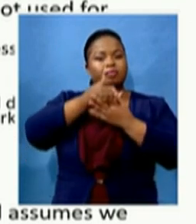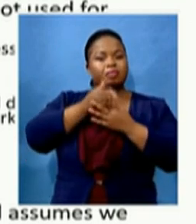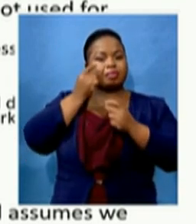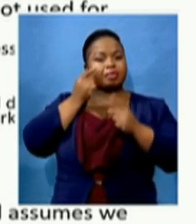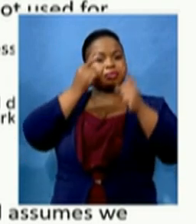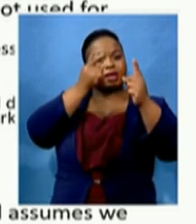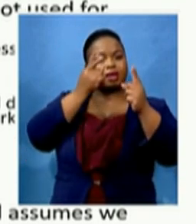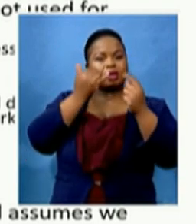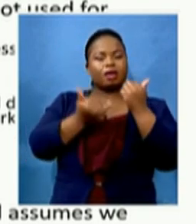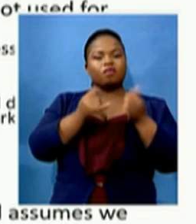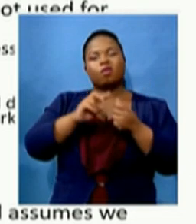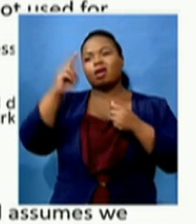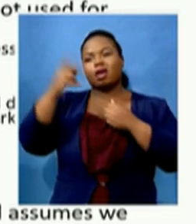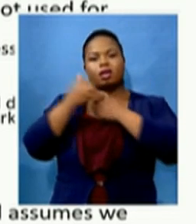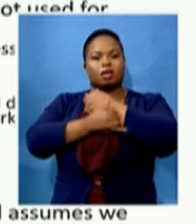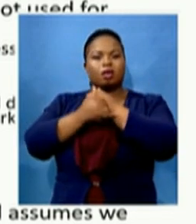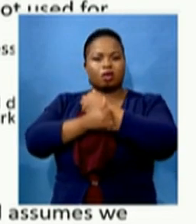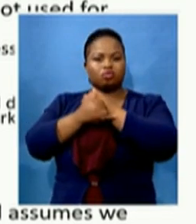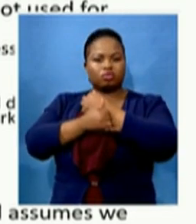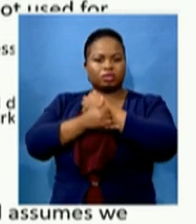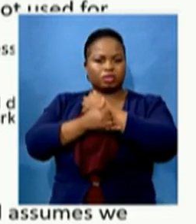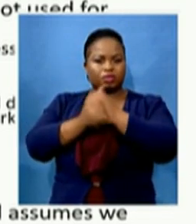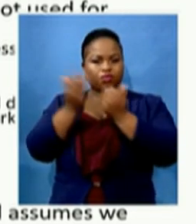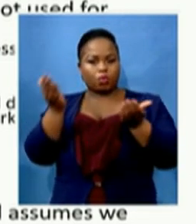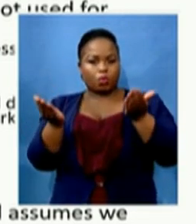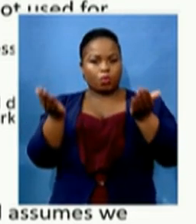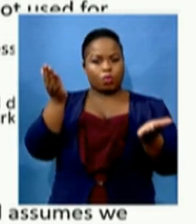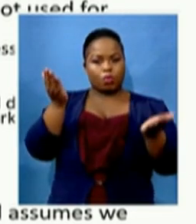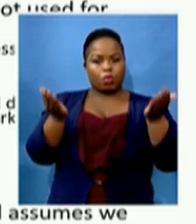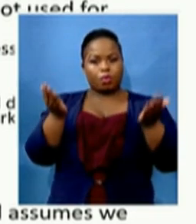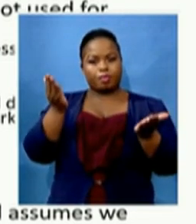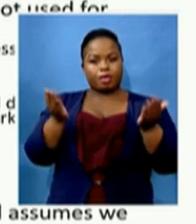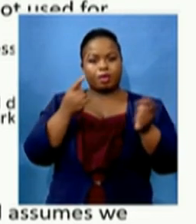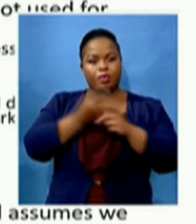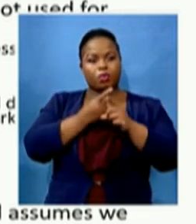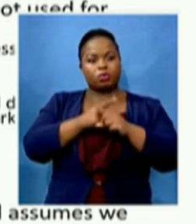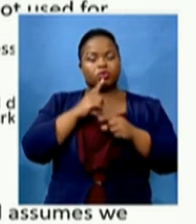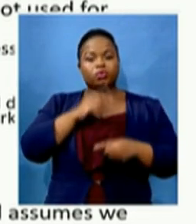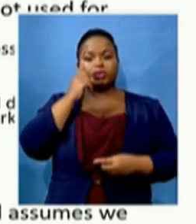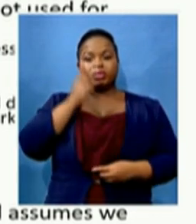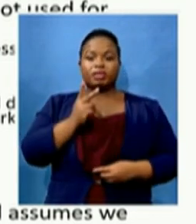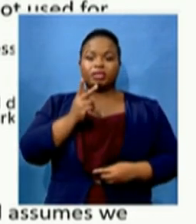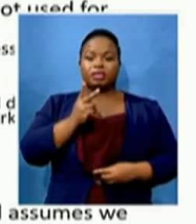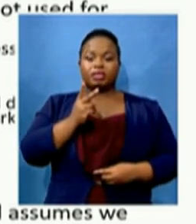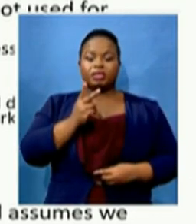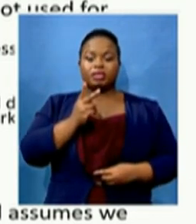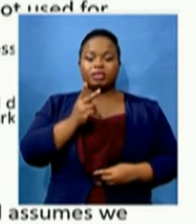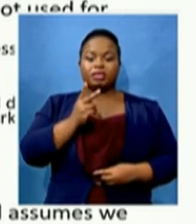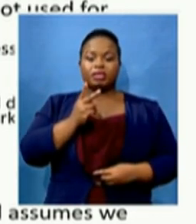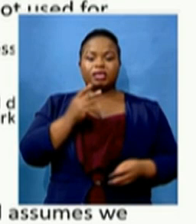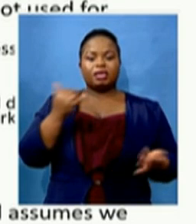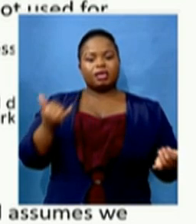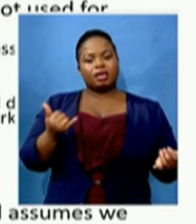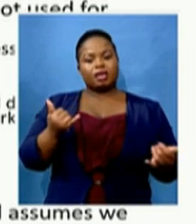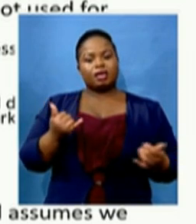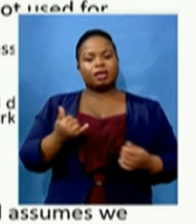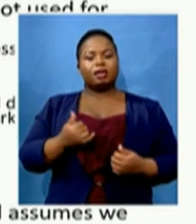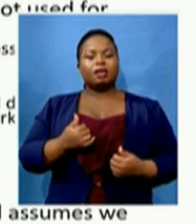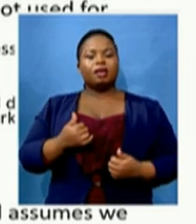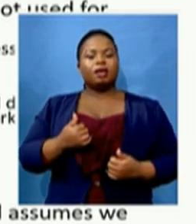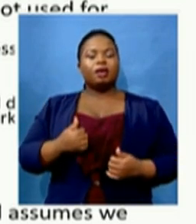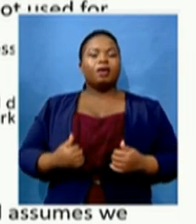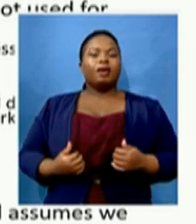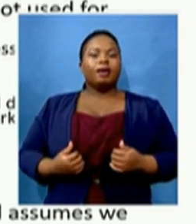and to attempt to create an assumed reproduction rate associated with an